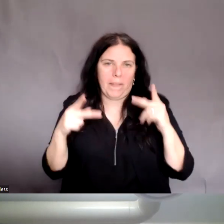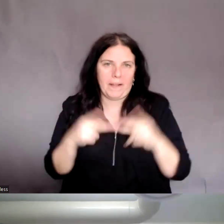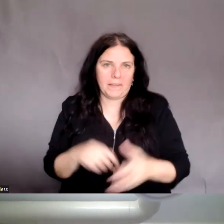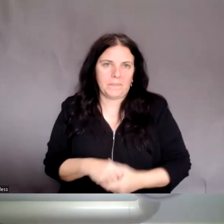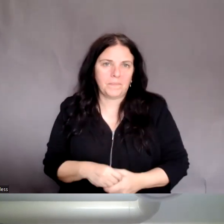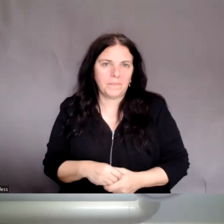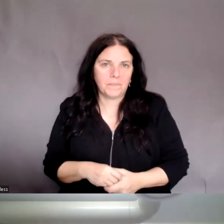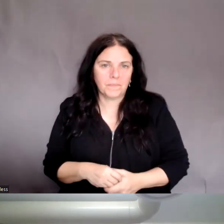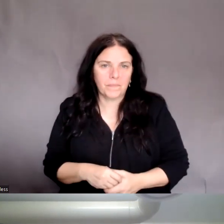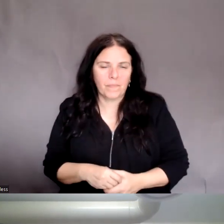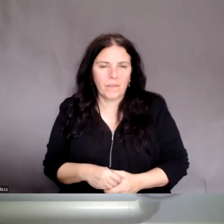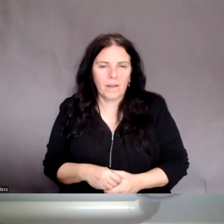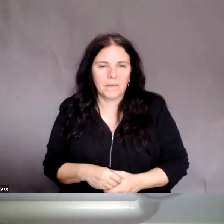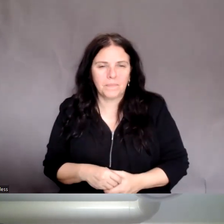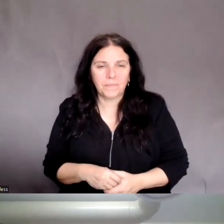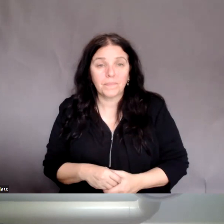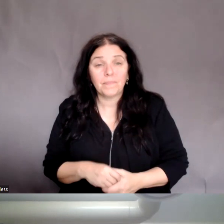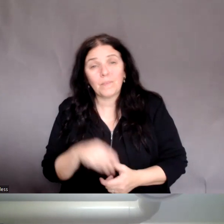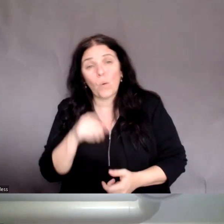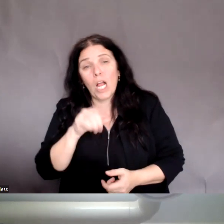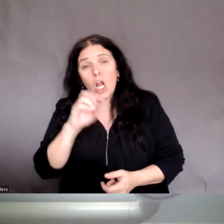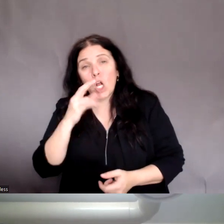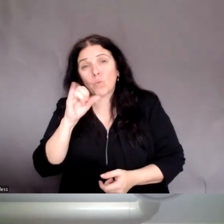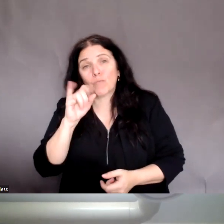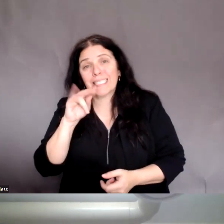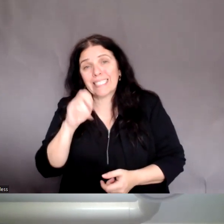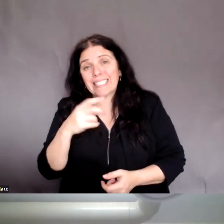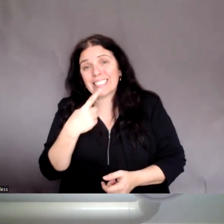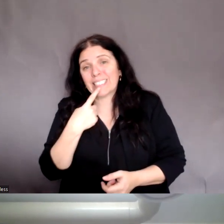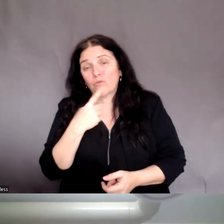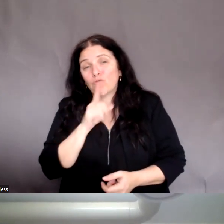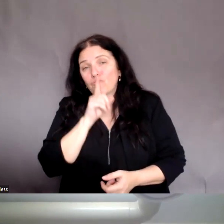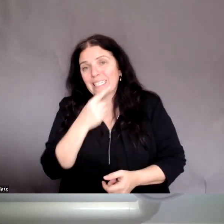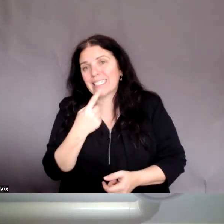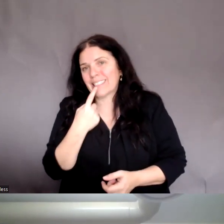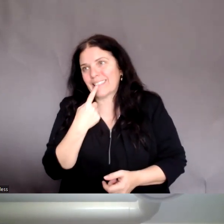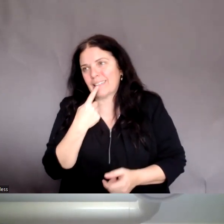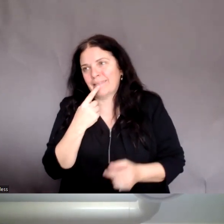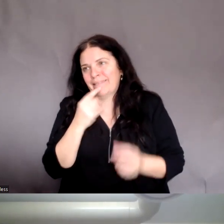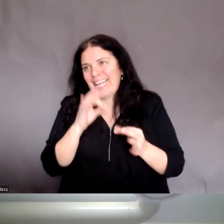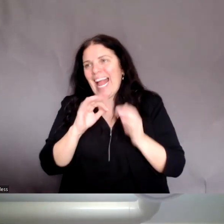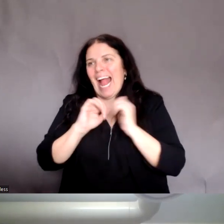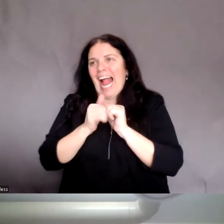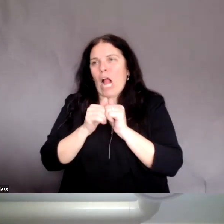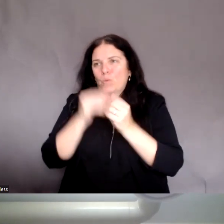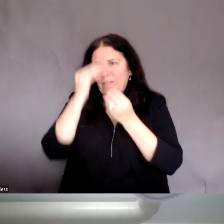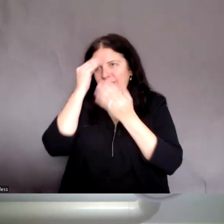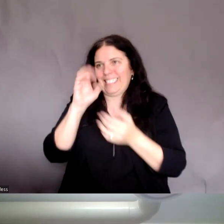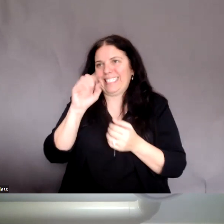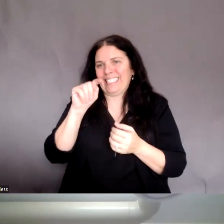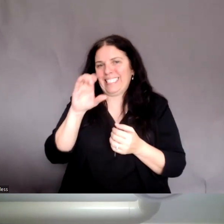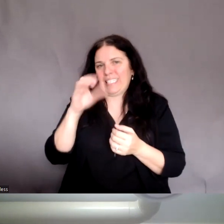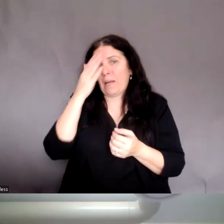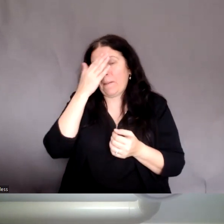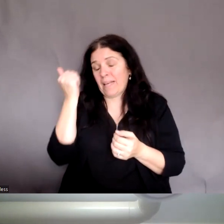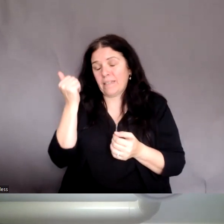good ways of stating that this is what you have to say to EDCs, because we have to remember as you know,